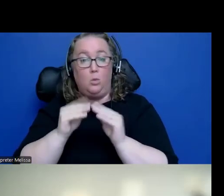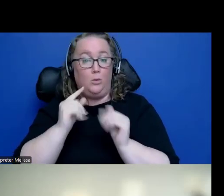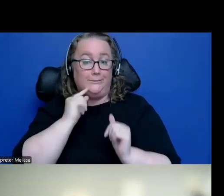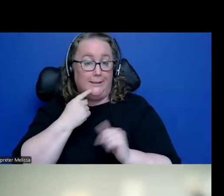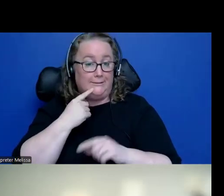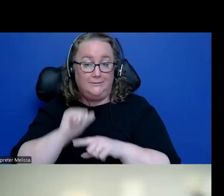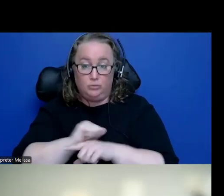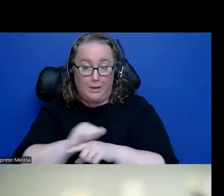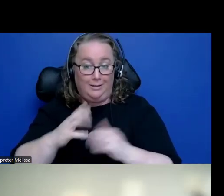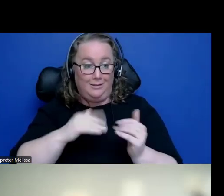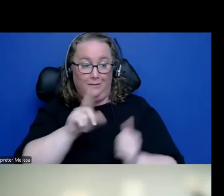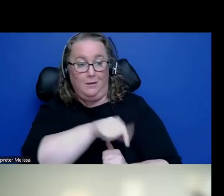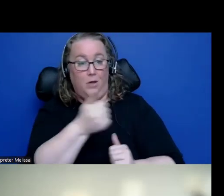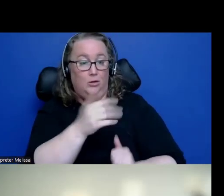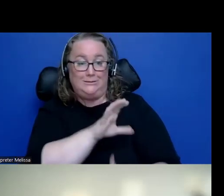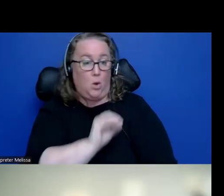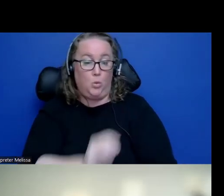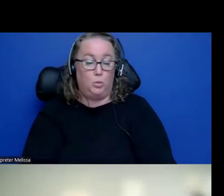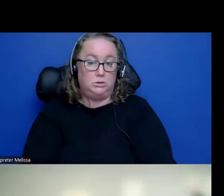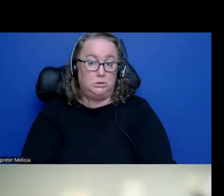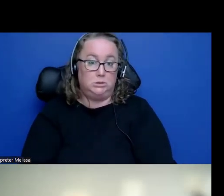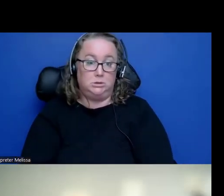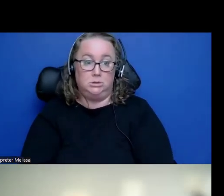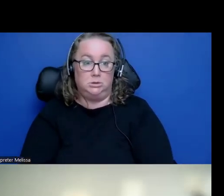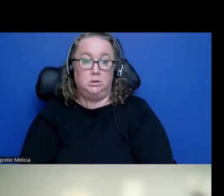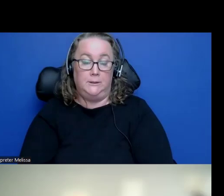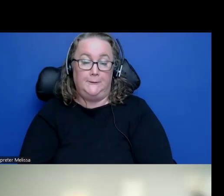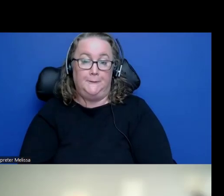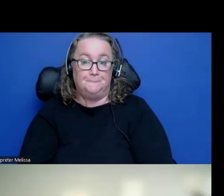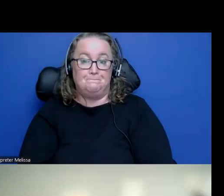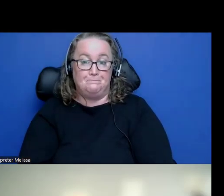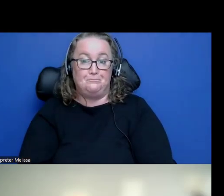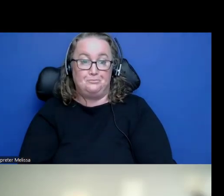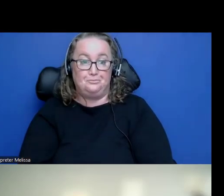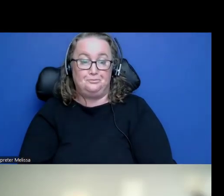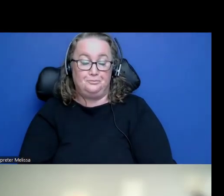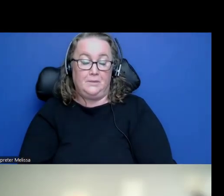corrections officers. And as a result,